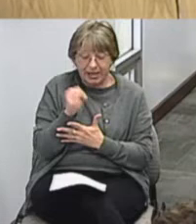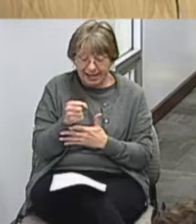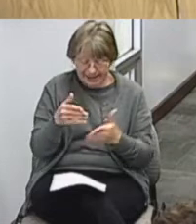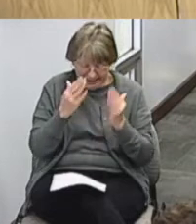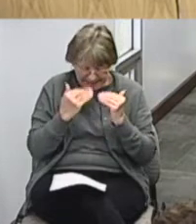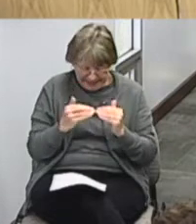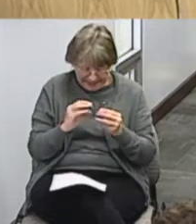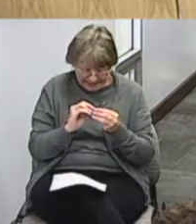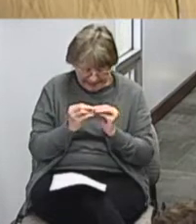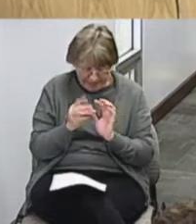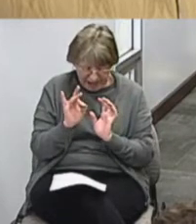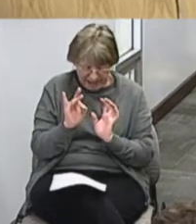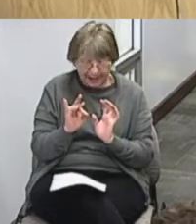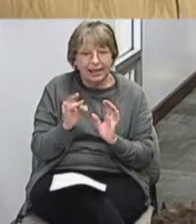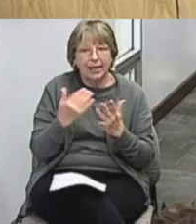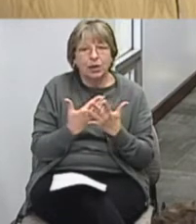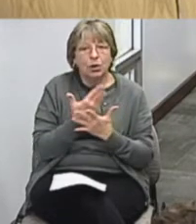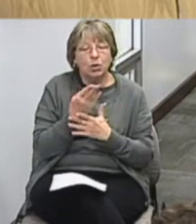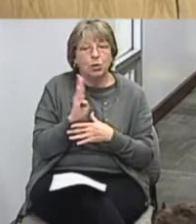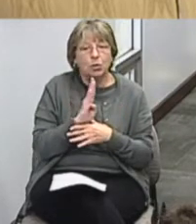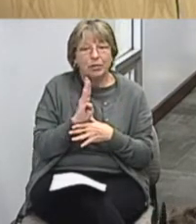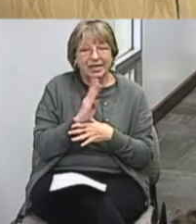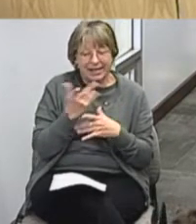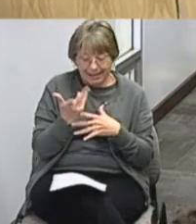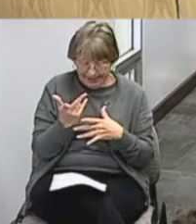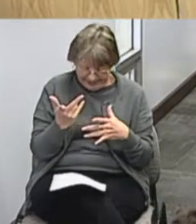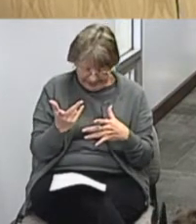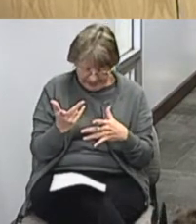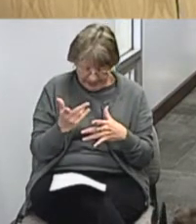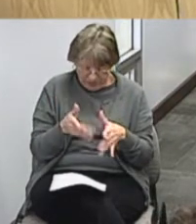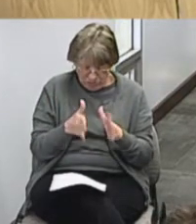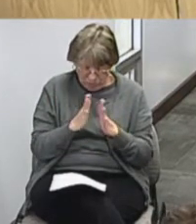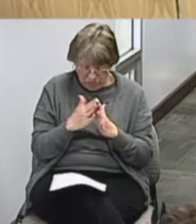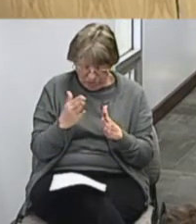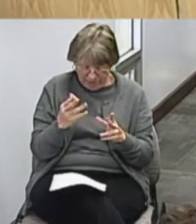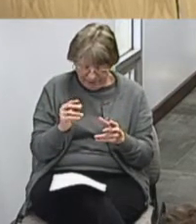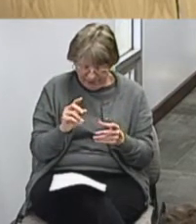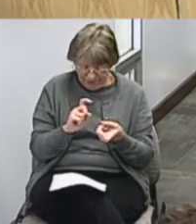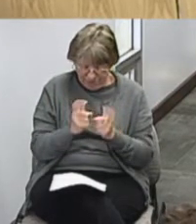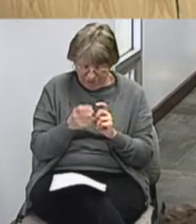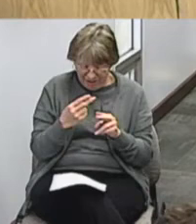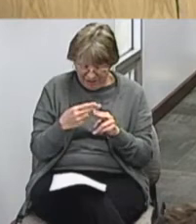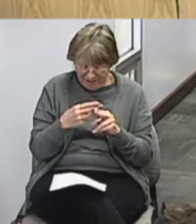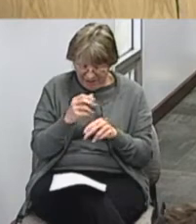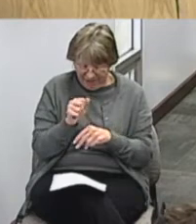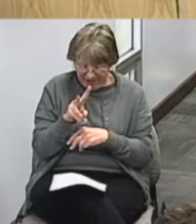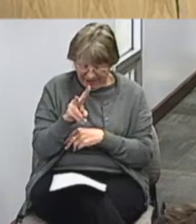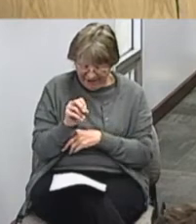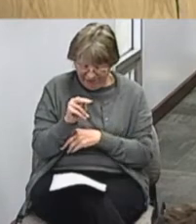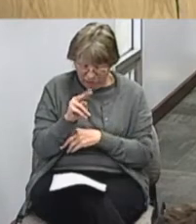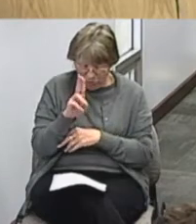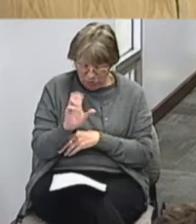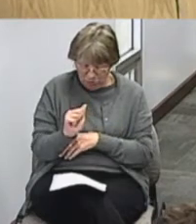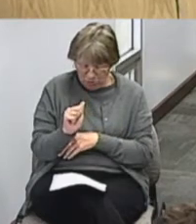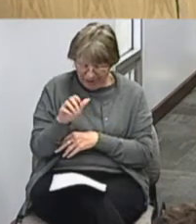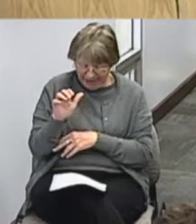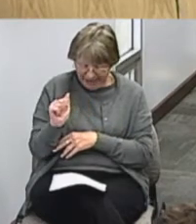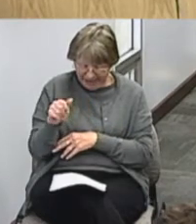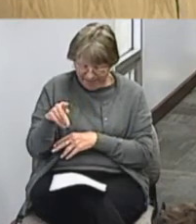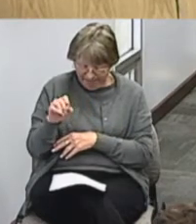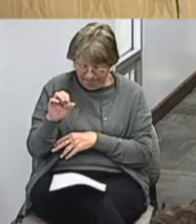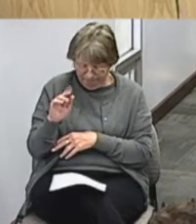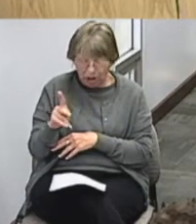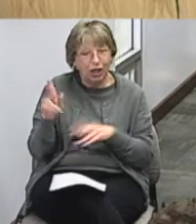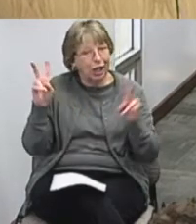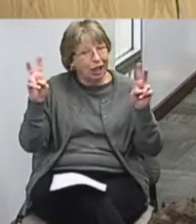Next item, please. Item 8A, consider request to rename Avenue A Park, Smallville Park. Yeah, Mayor,